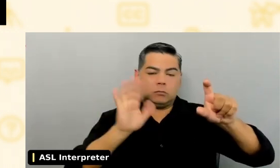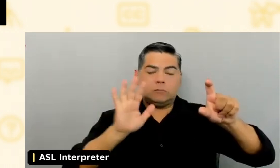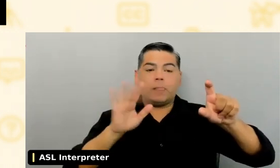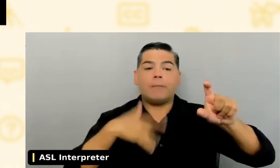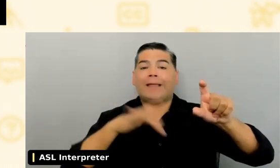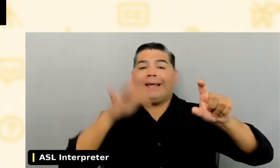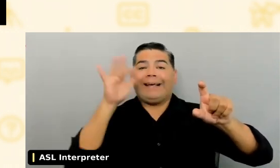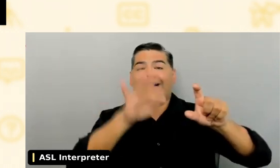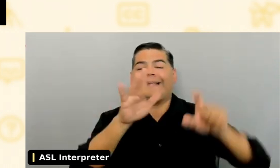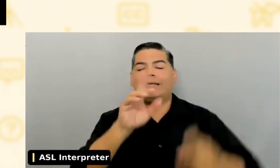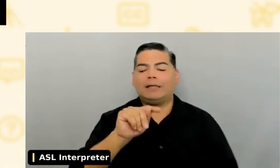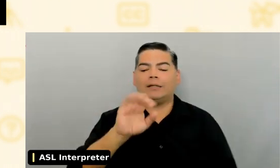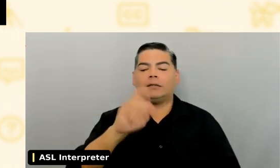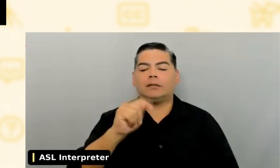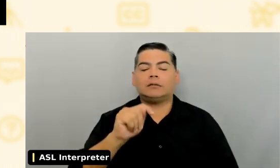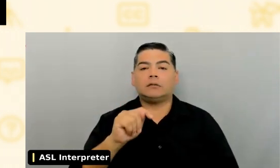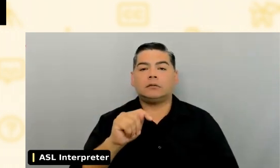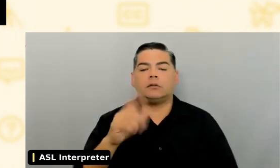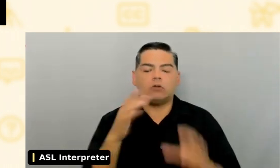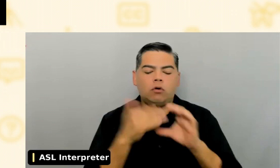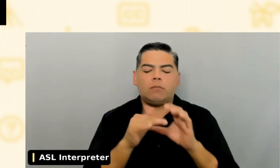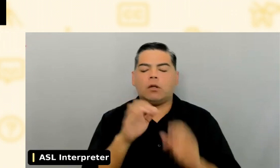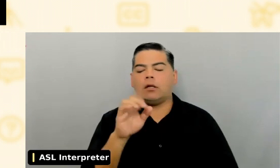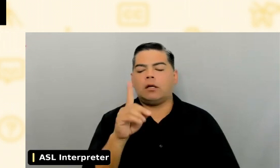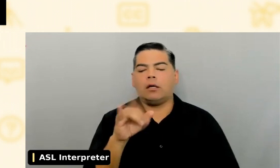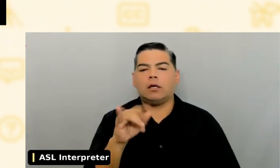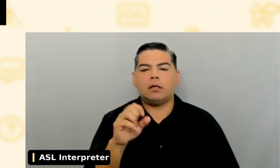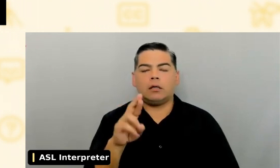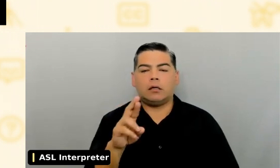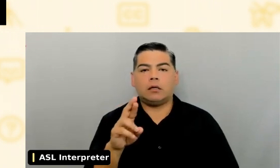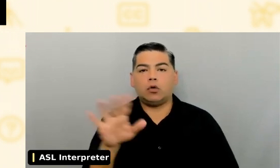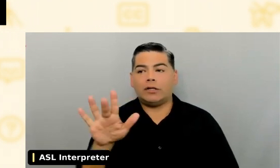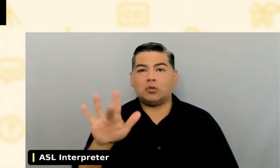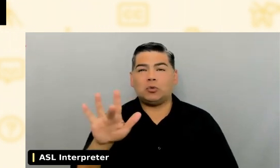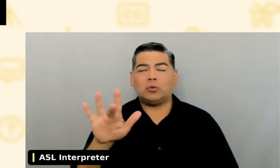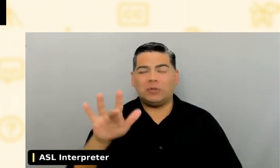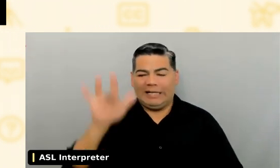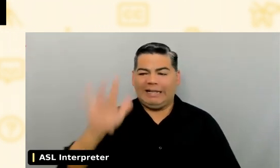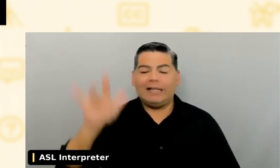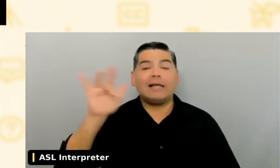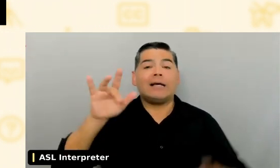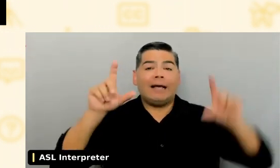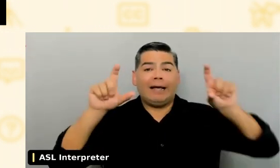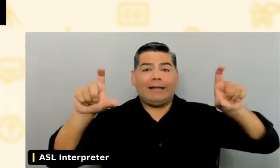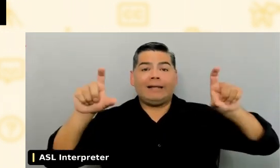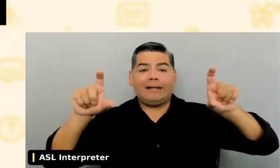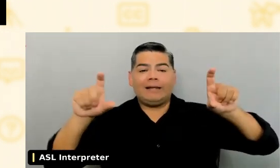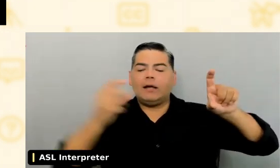in your email editor, choose heading as the